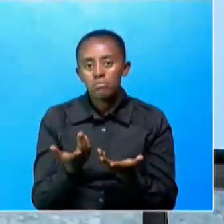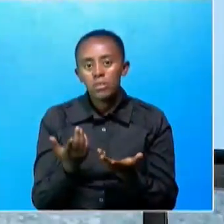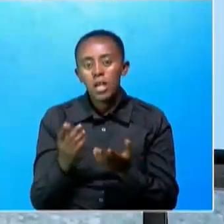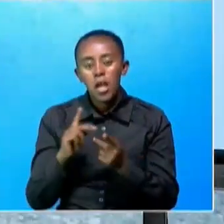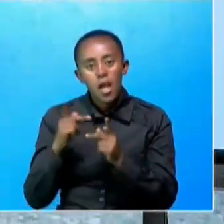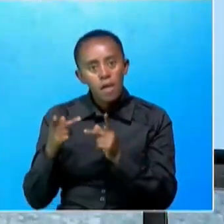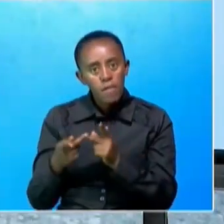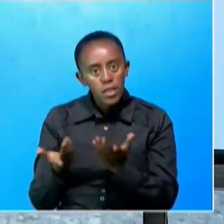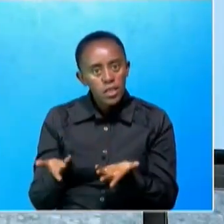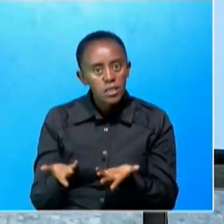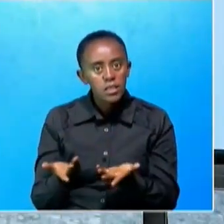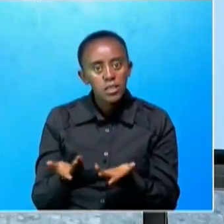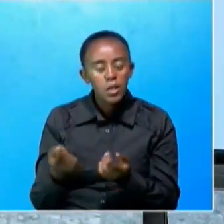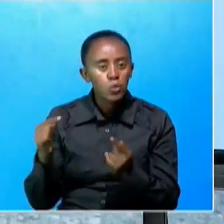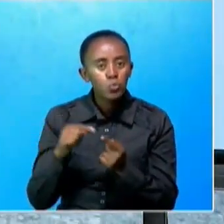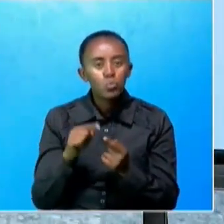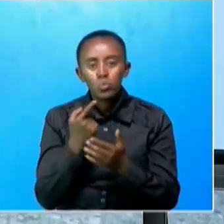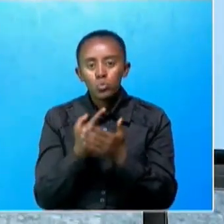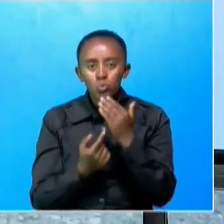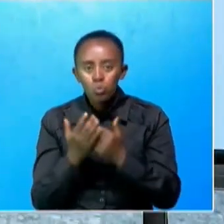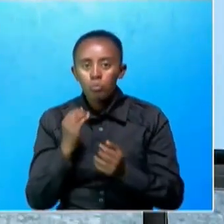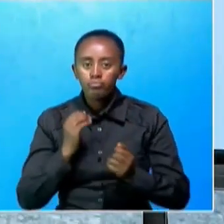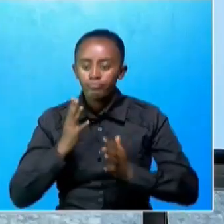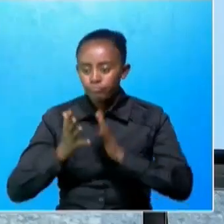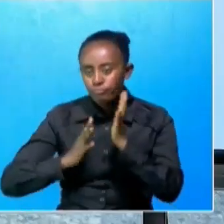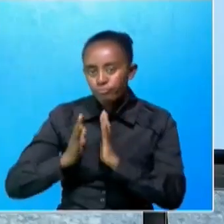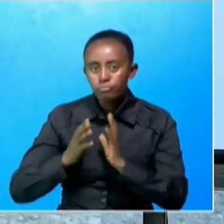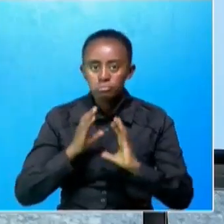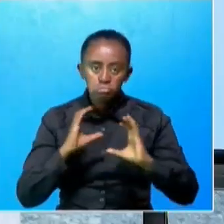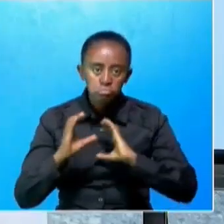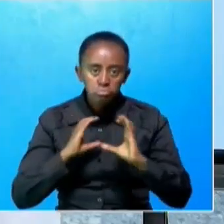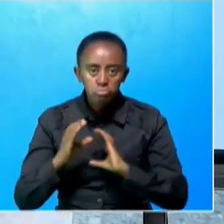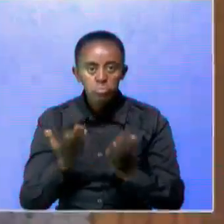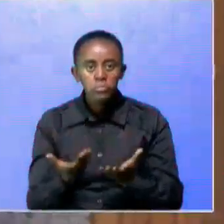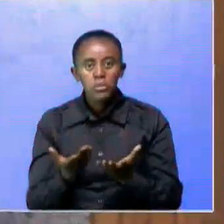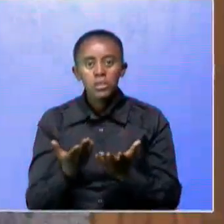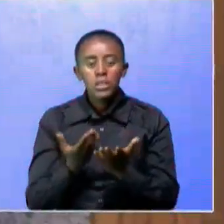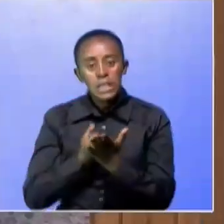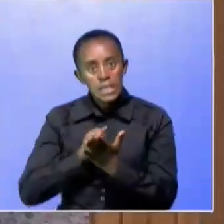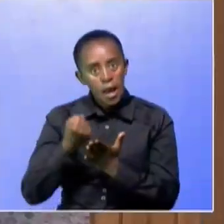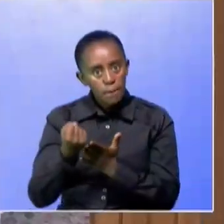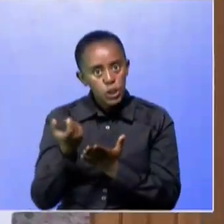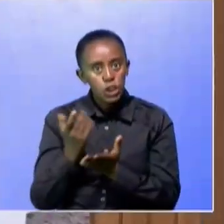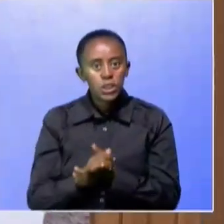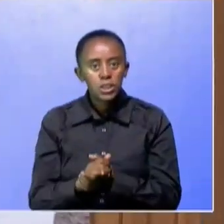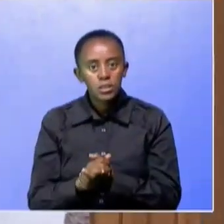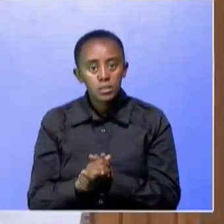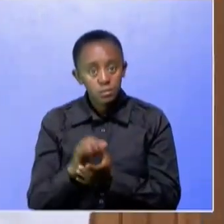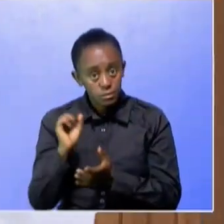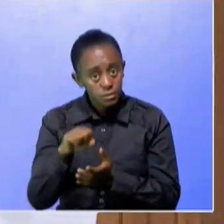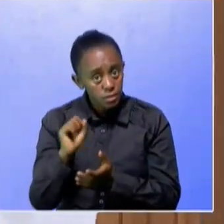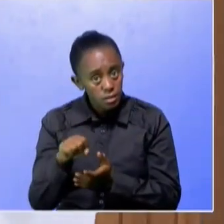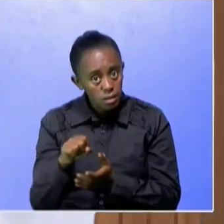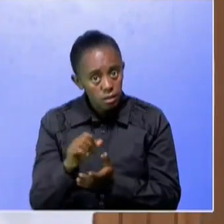events, to talk about your friends, to talk about the subjects, yeah?